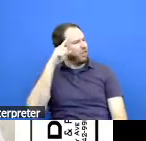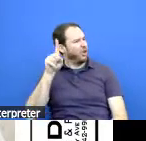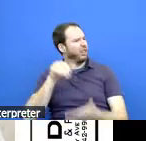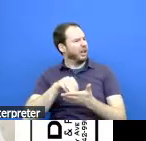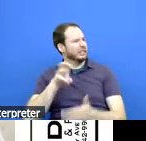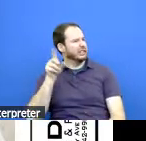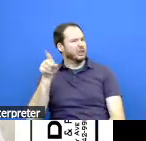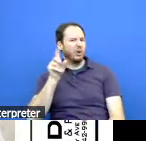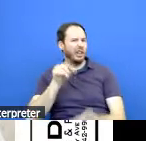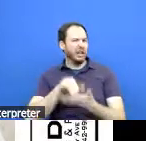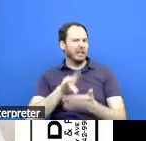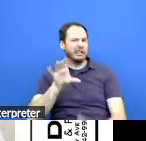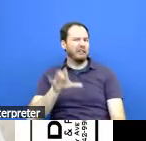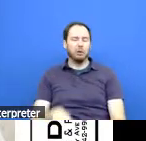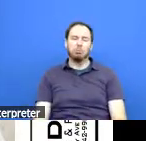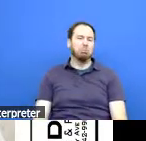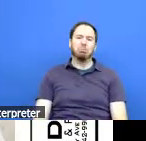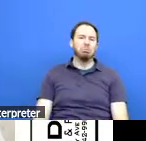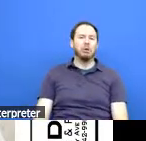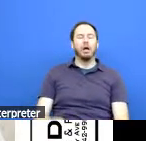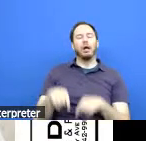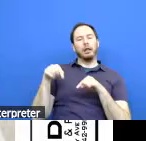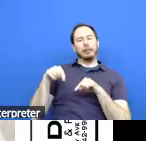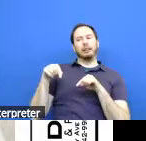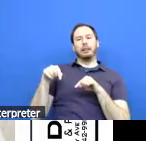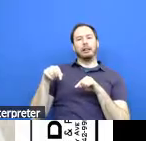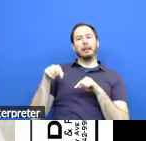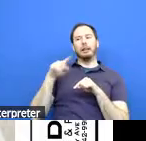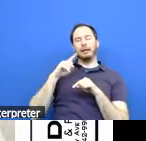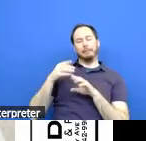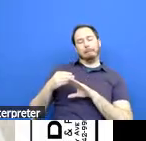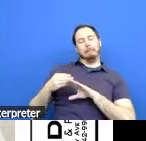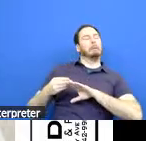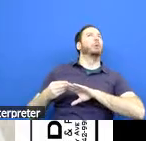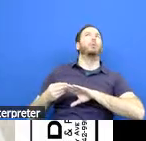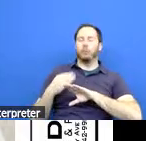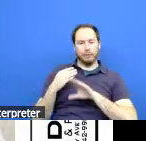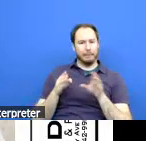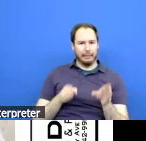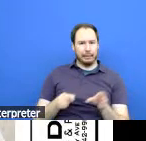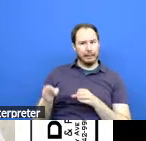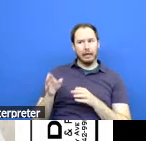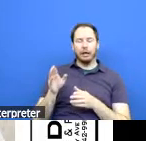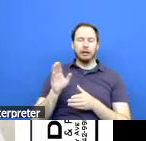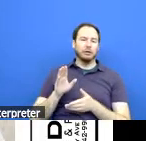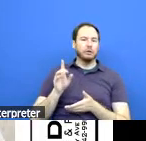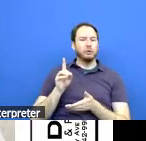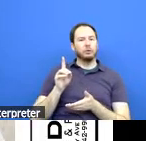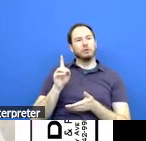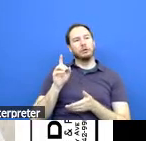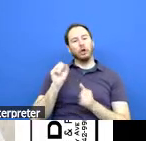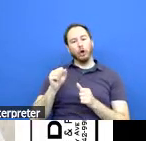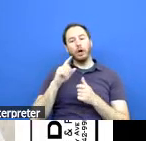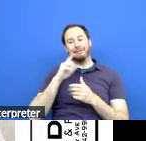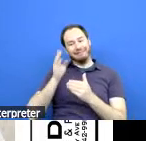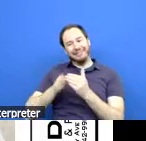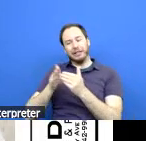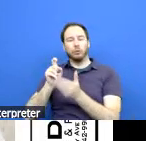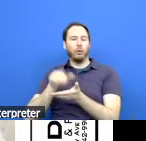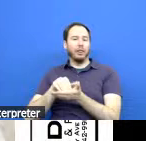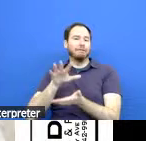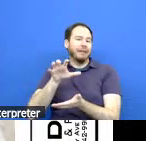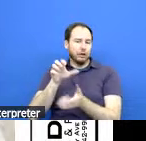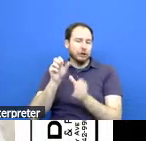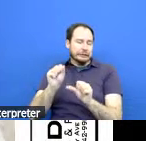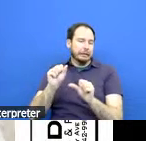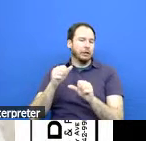1,600 or 1,700. So this is a very preliminary plan, like Yeah. I've said, so they could be 1,400 square foot by the time it ends. This is the